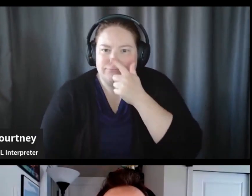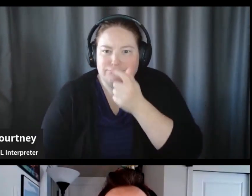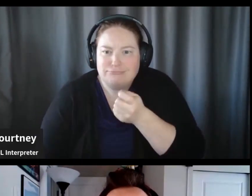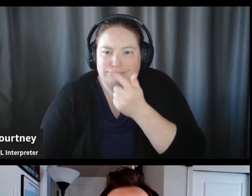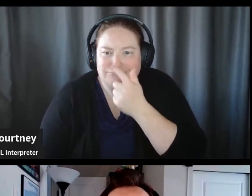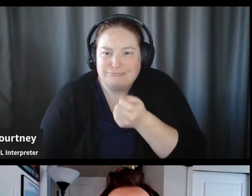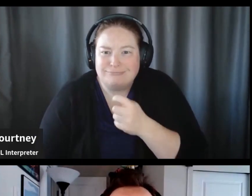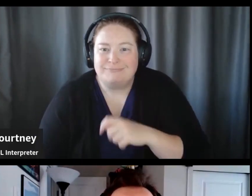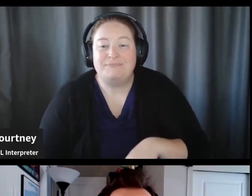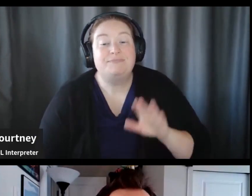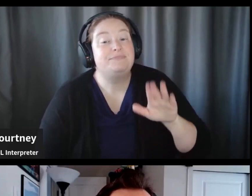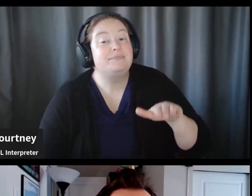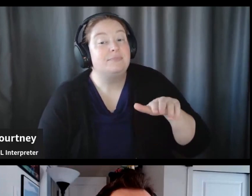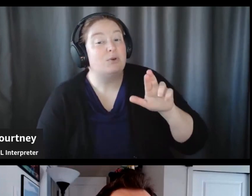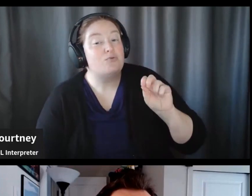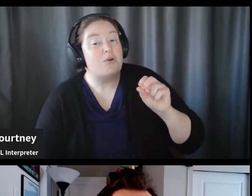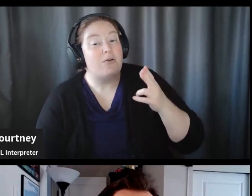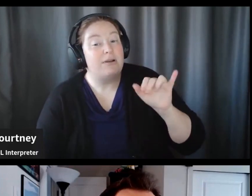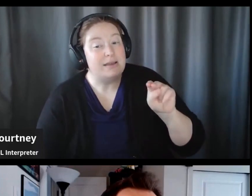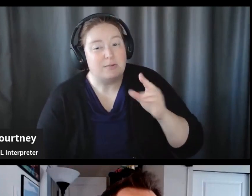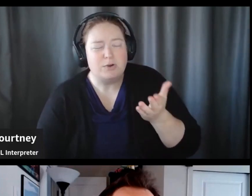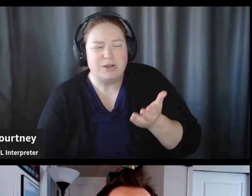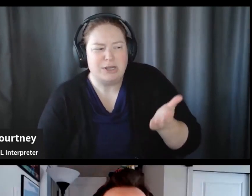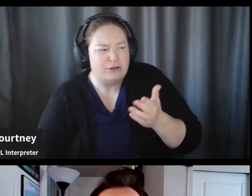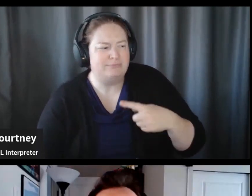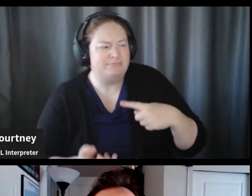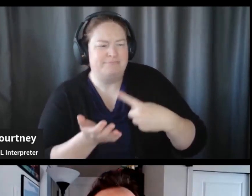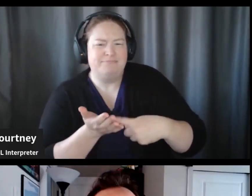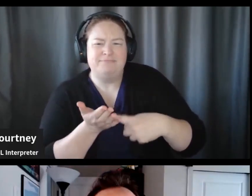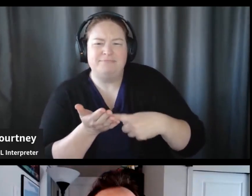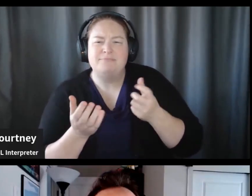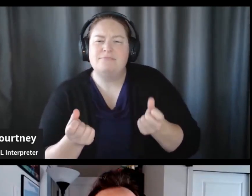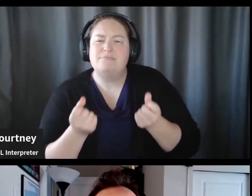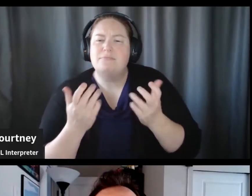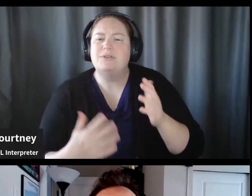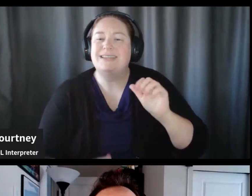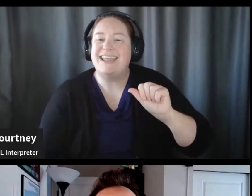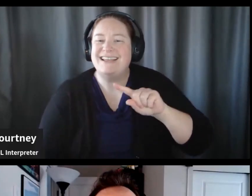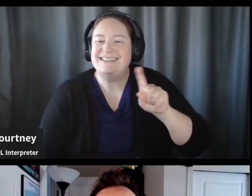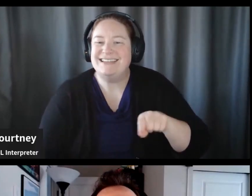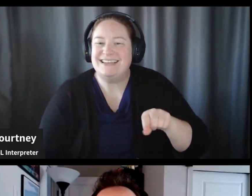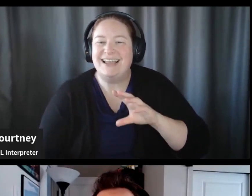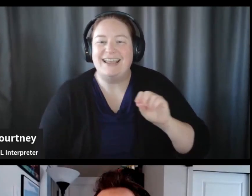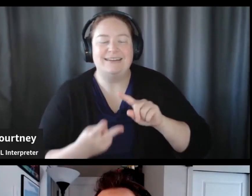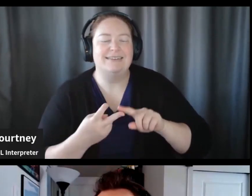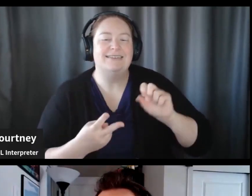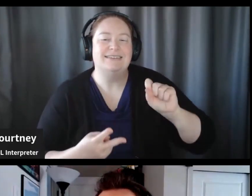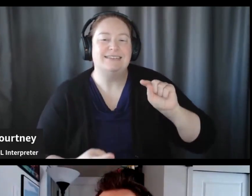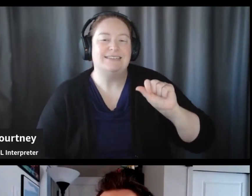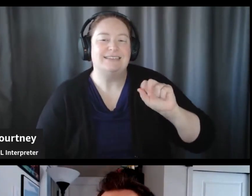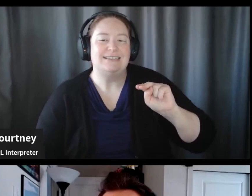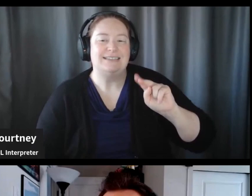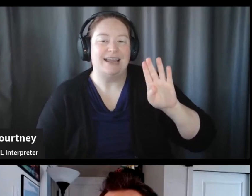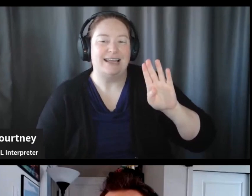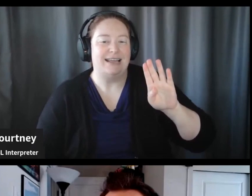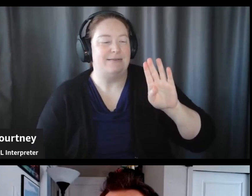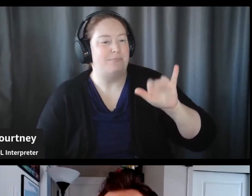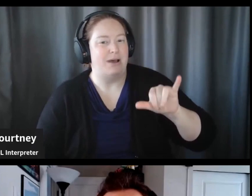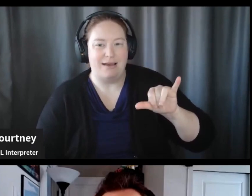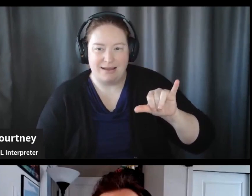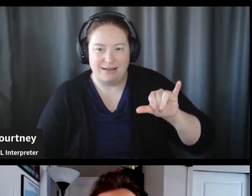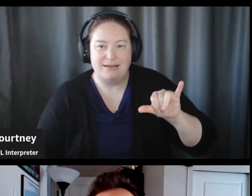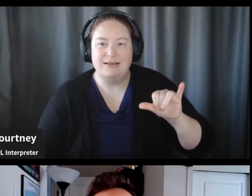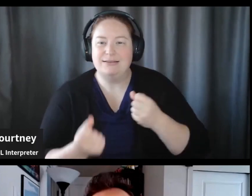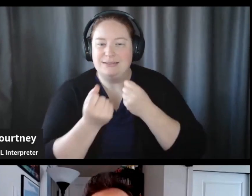Now, Rohan, we're here to talk about multi-AZ and standby support. And to kind of tee that up, I always love to